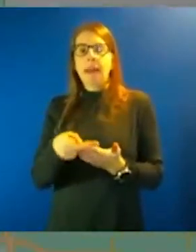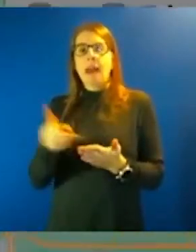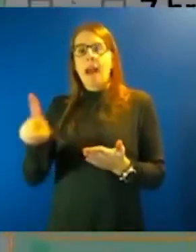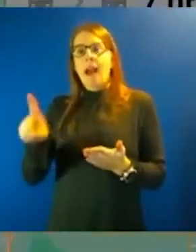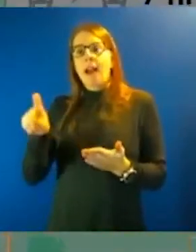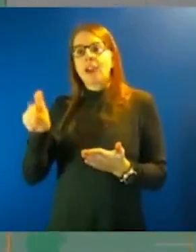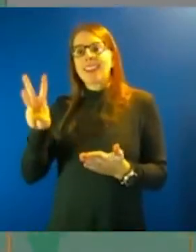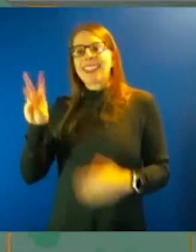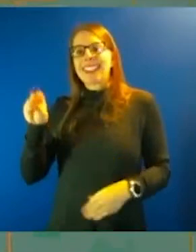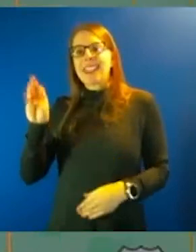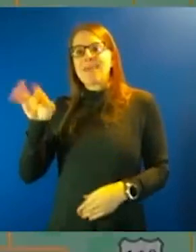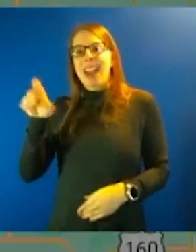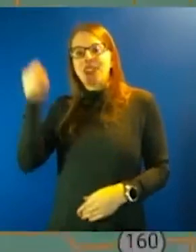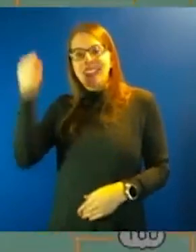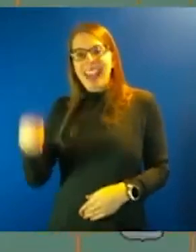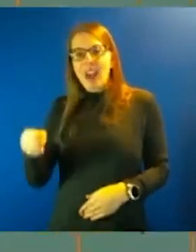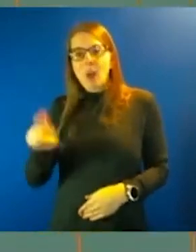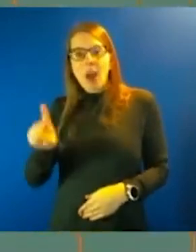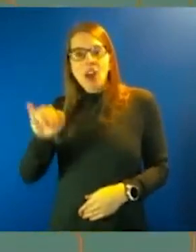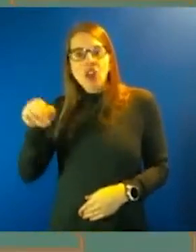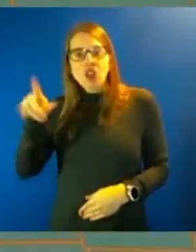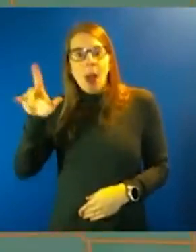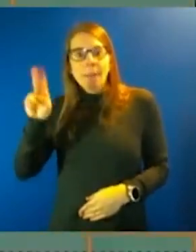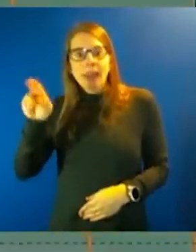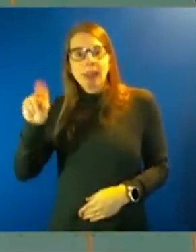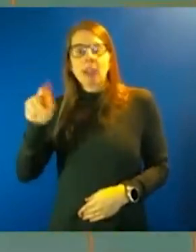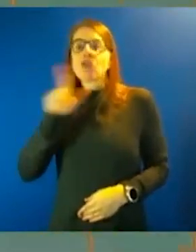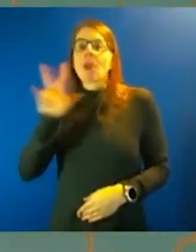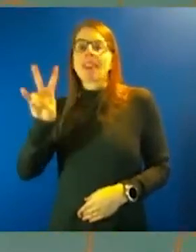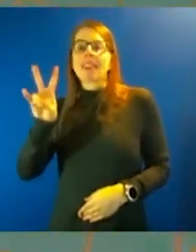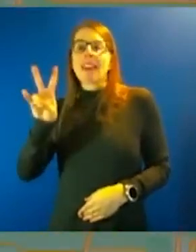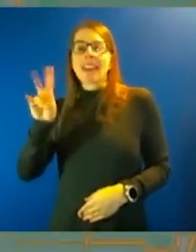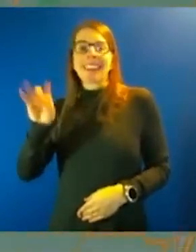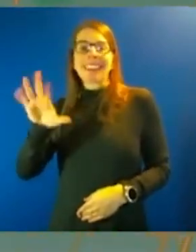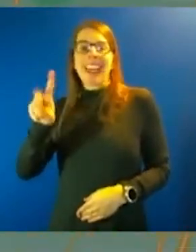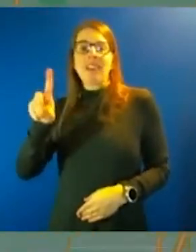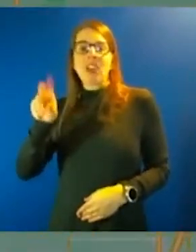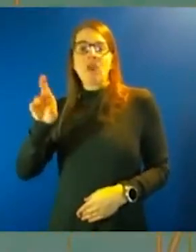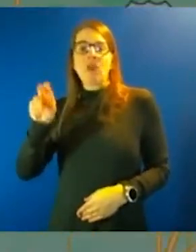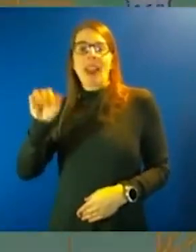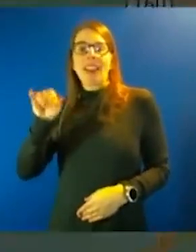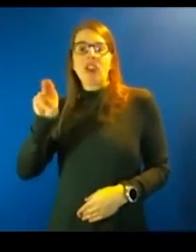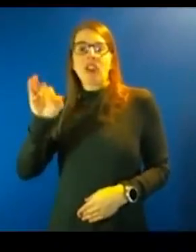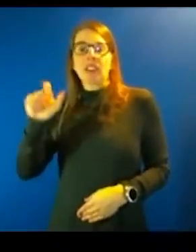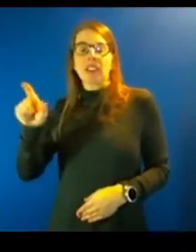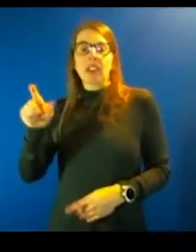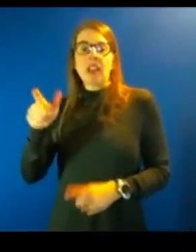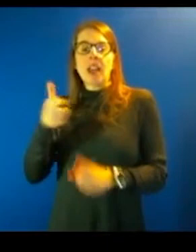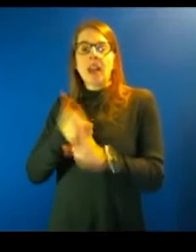miles south in Joplin, 27-year-old David Reynolds lay dying of a gunshot wound to the head.